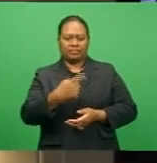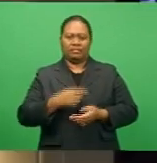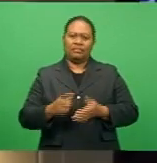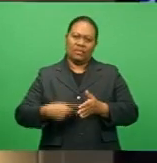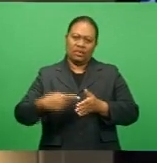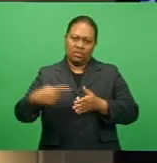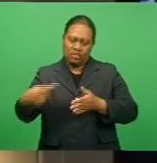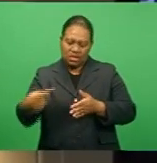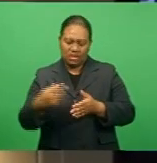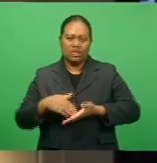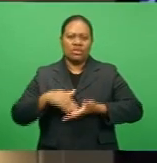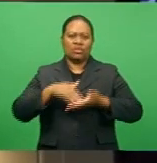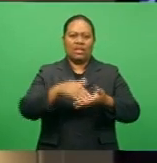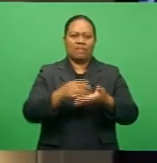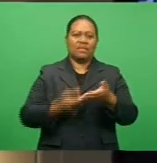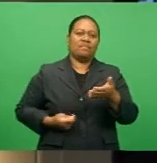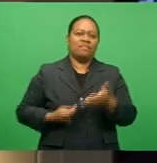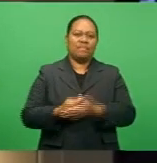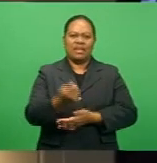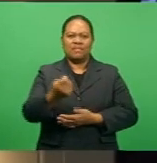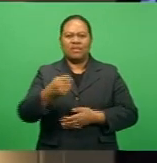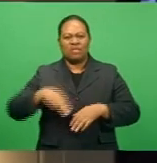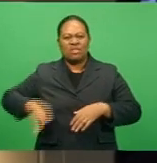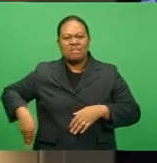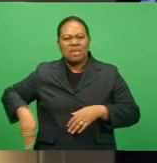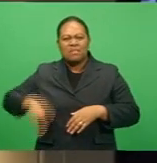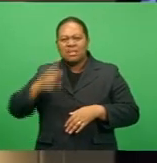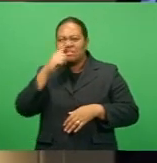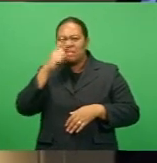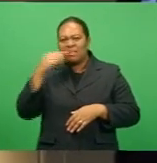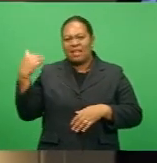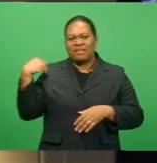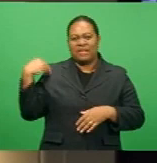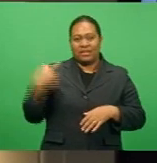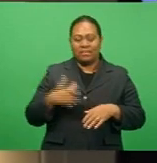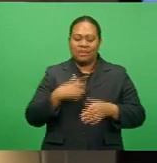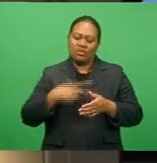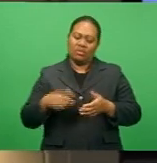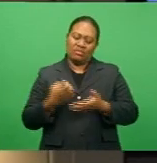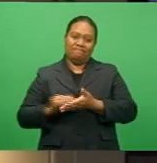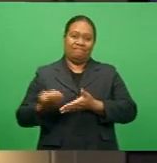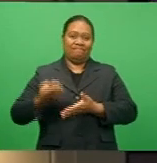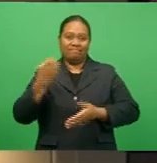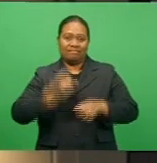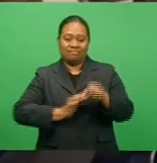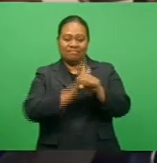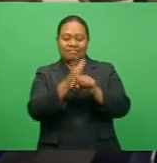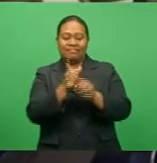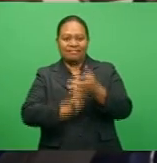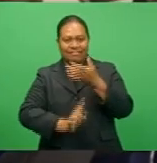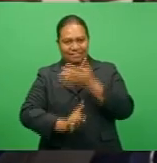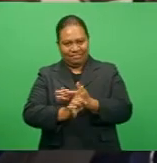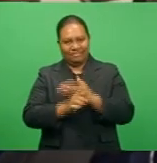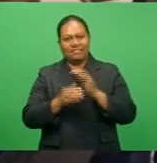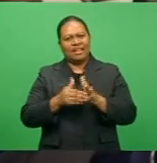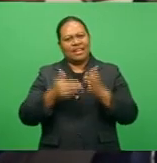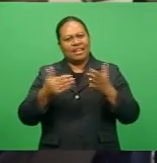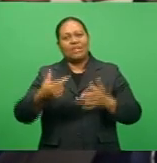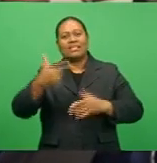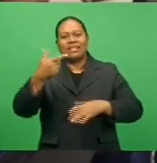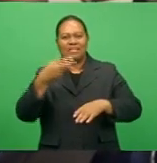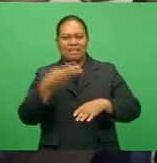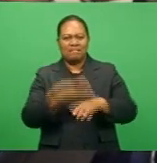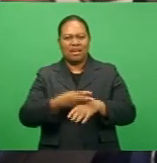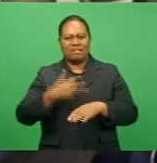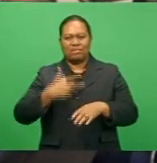to facilitate relief payments for members affected by the economic impact of the global pandemic. Koroi says it's been 7 months since